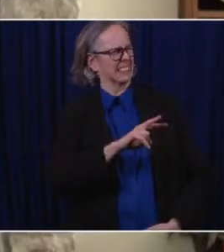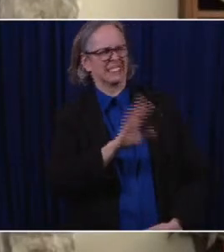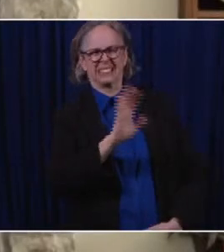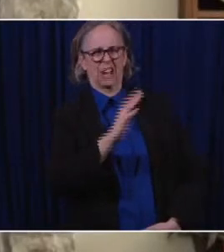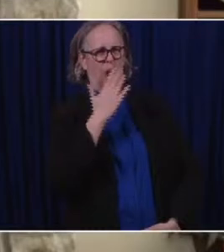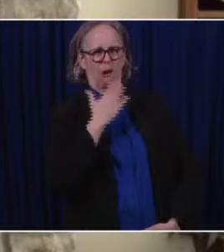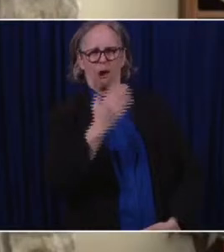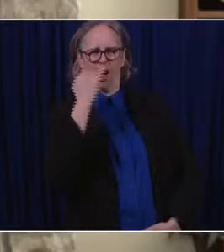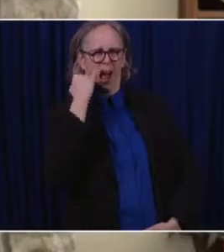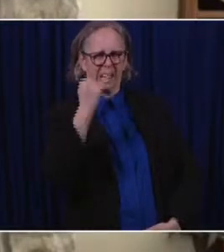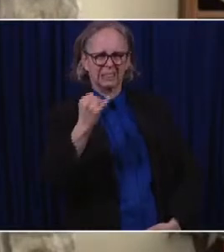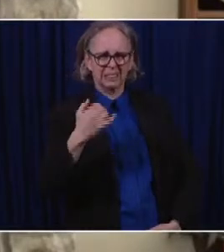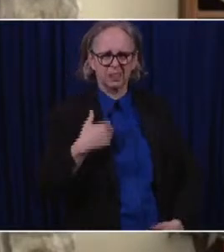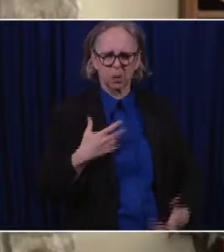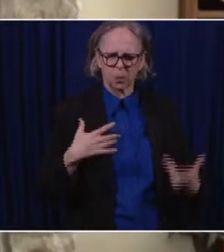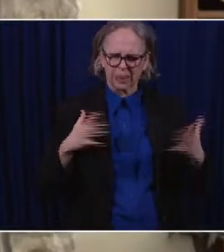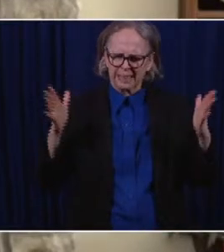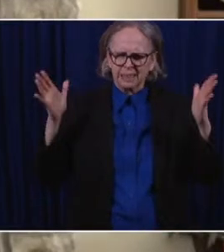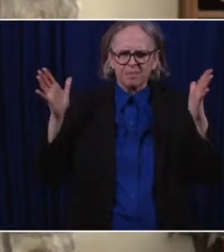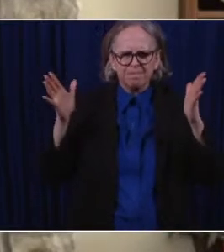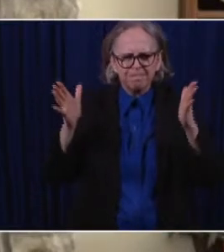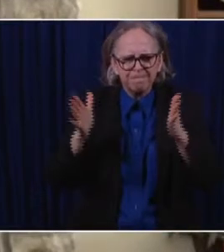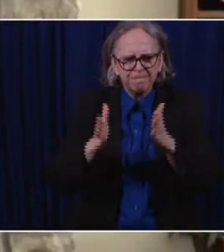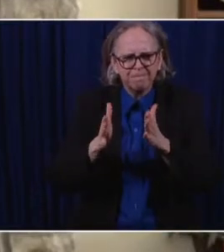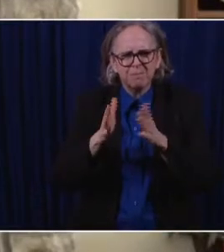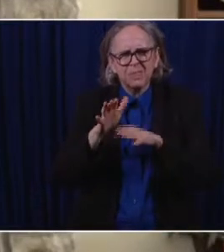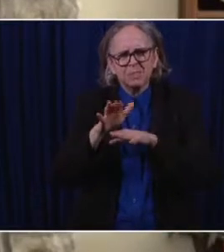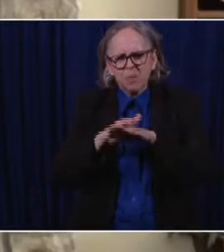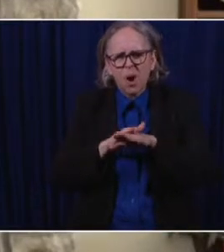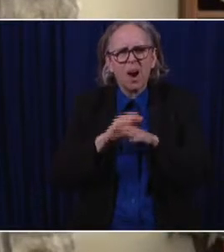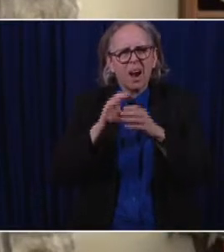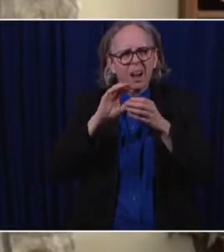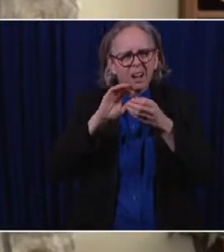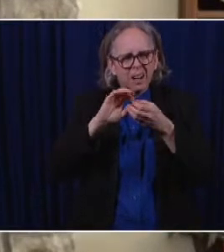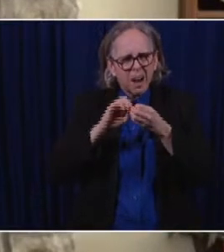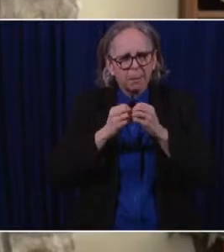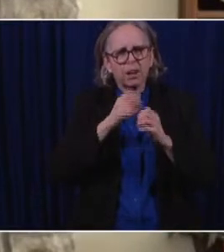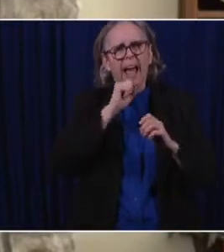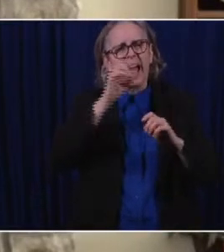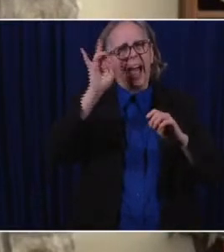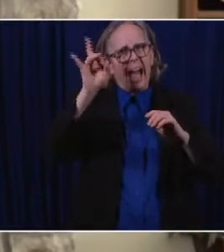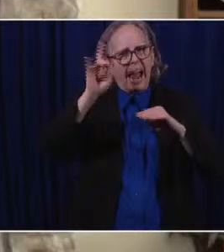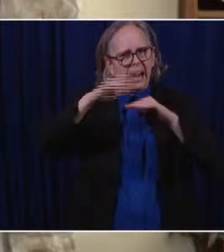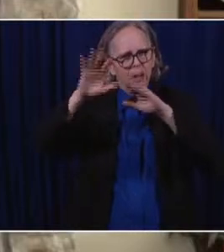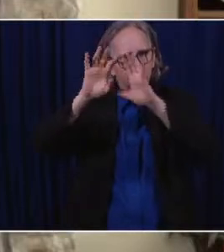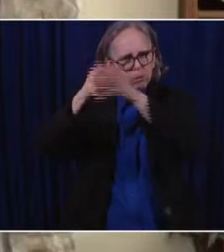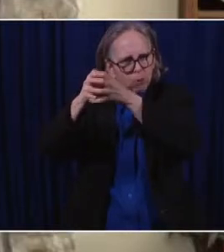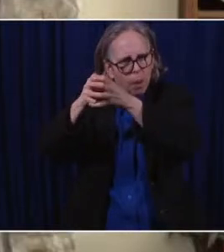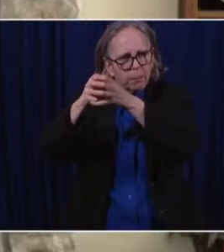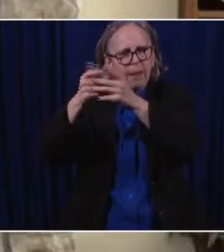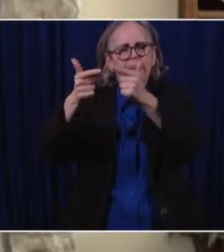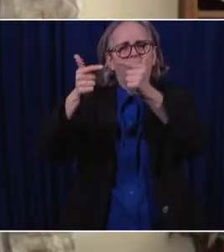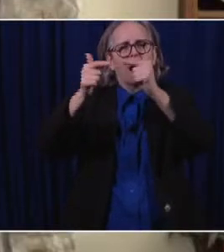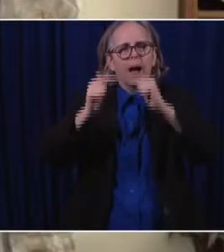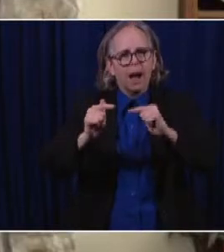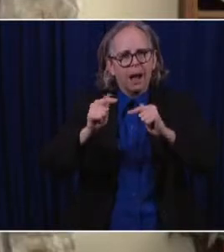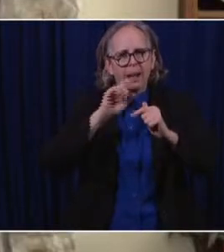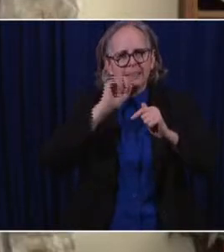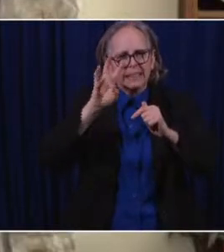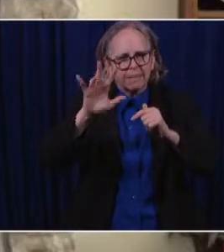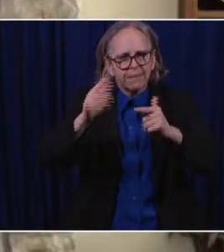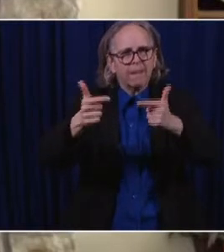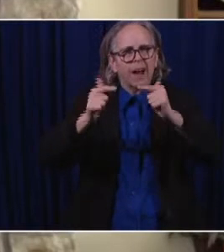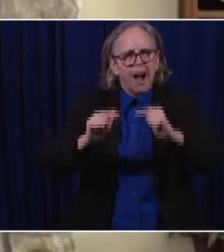that down and starting at 80. And I think it's worked pretty well, but we know people are frustrated, and